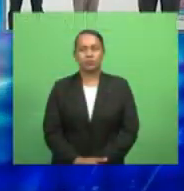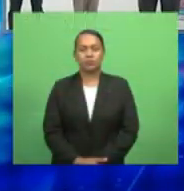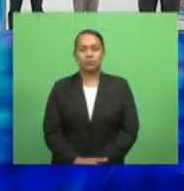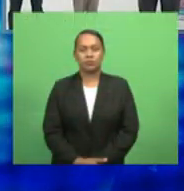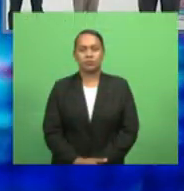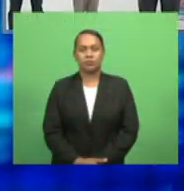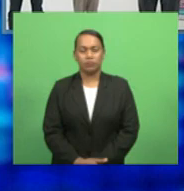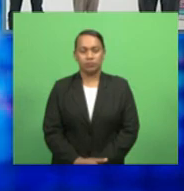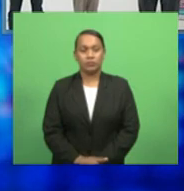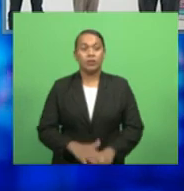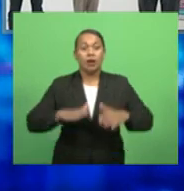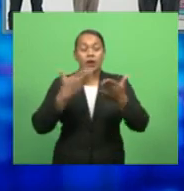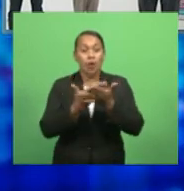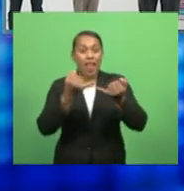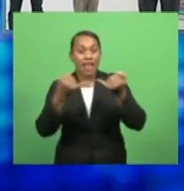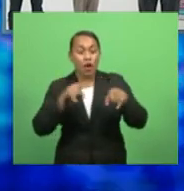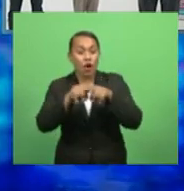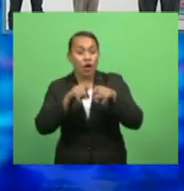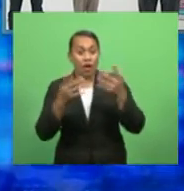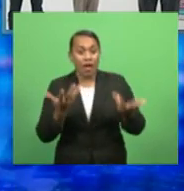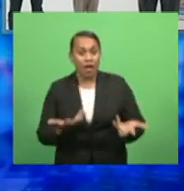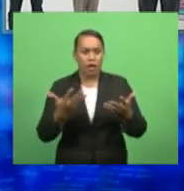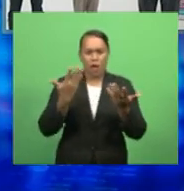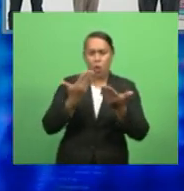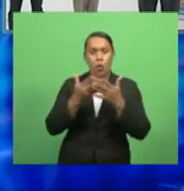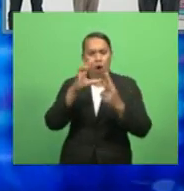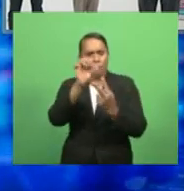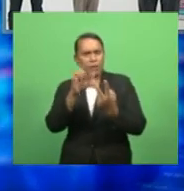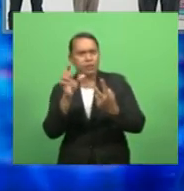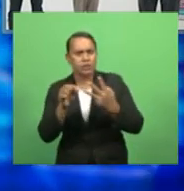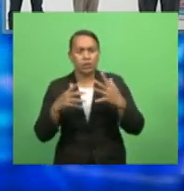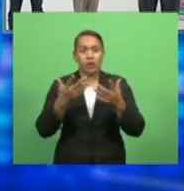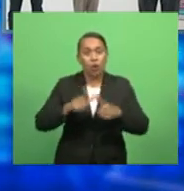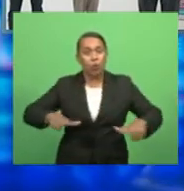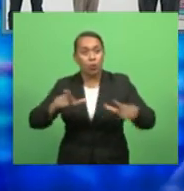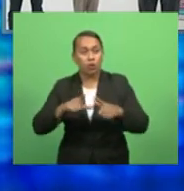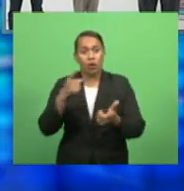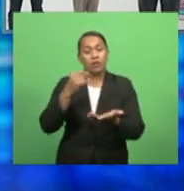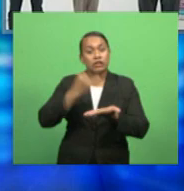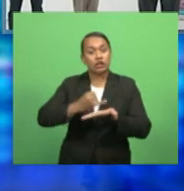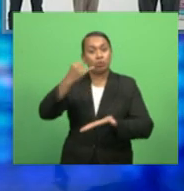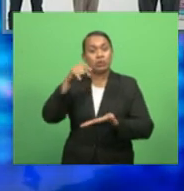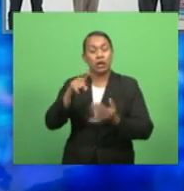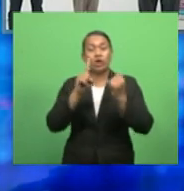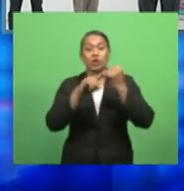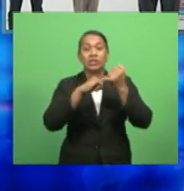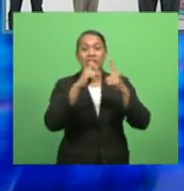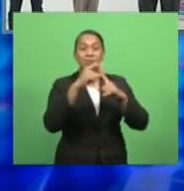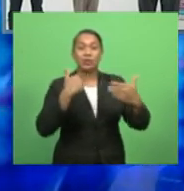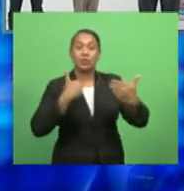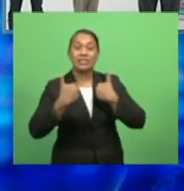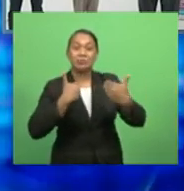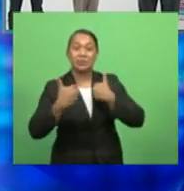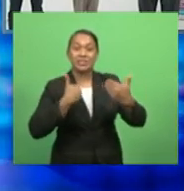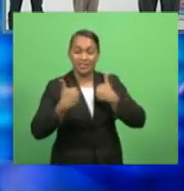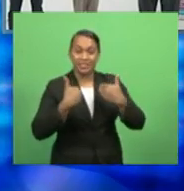As online learning is becoming more of an option at local institutions, the University of the South Pacific has provided platforms for their students and